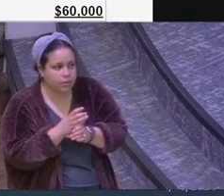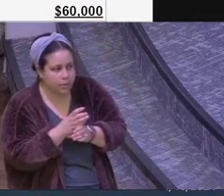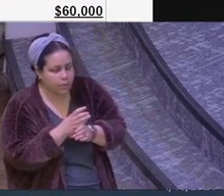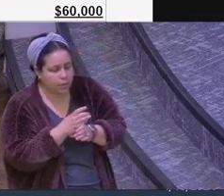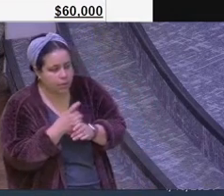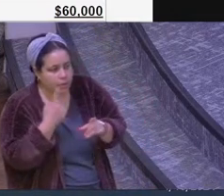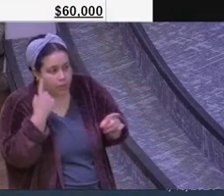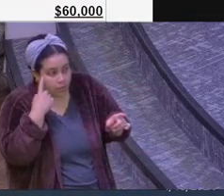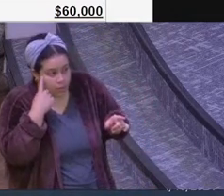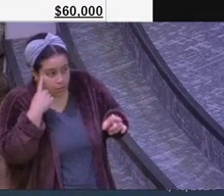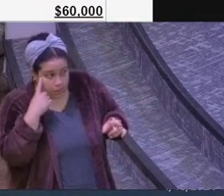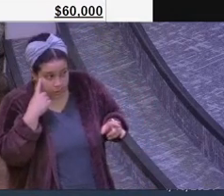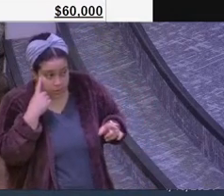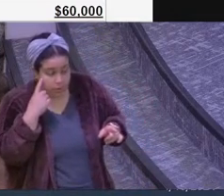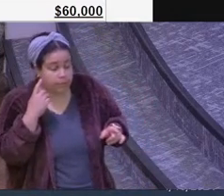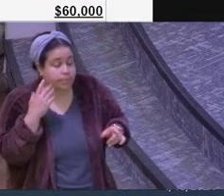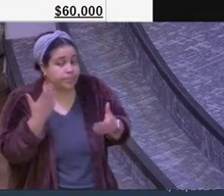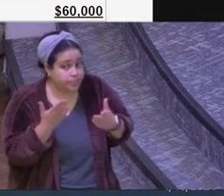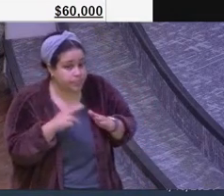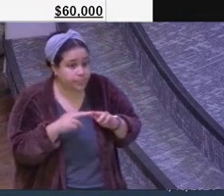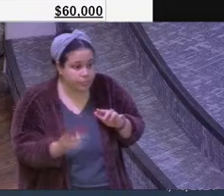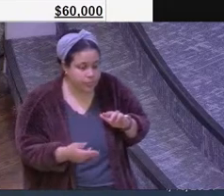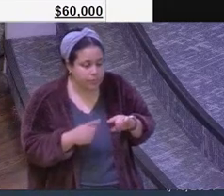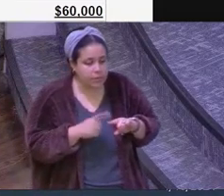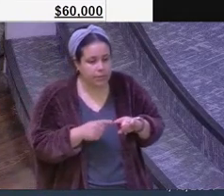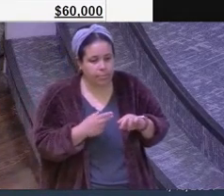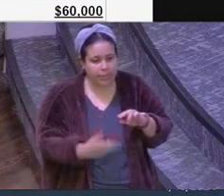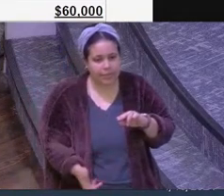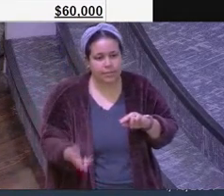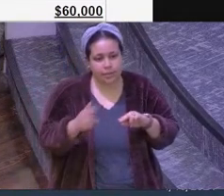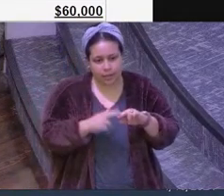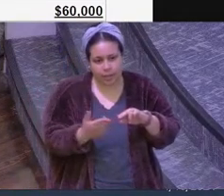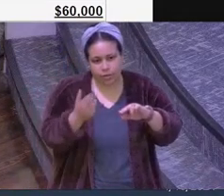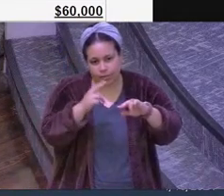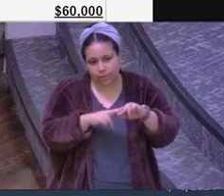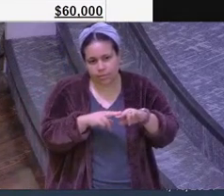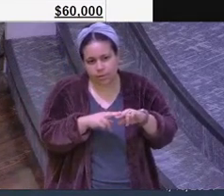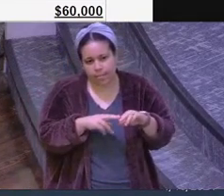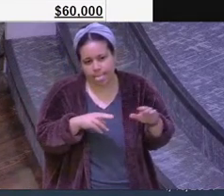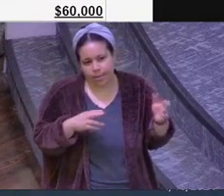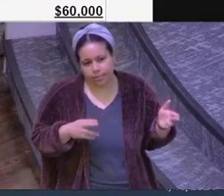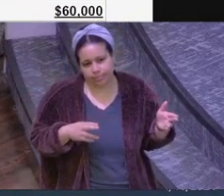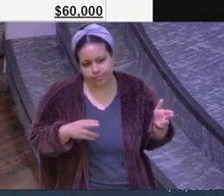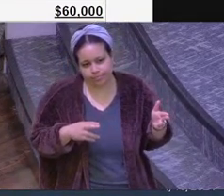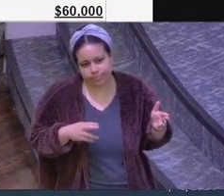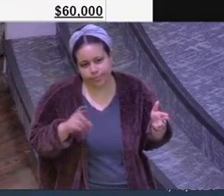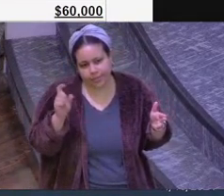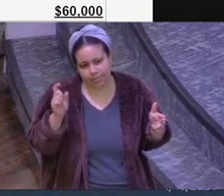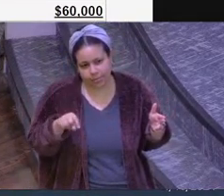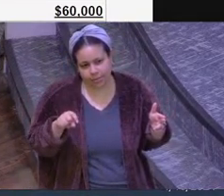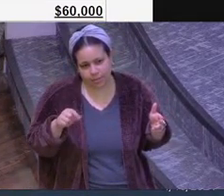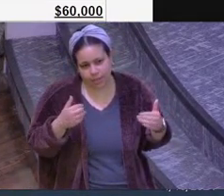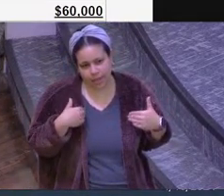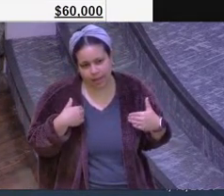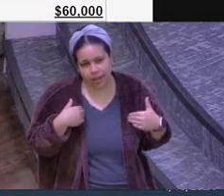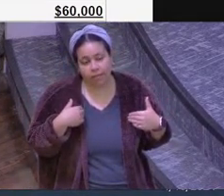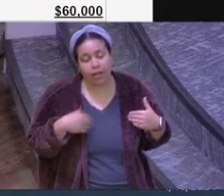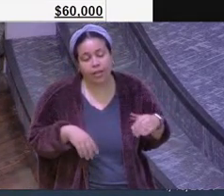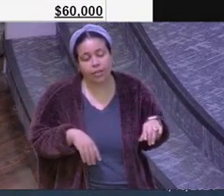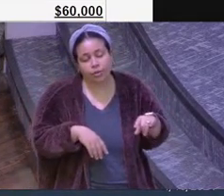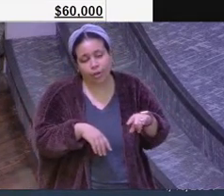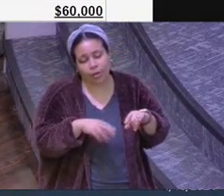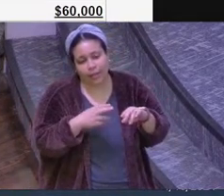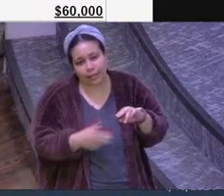eventually decrease at some point. It continues to increase each year. So hey, I know when the state came out with that, there was supposed to be this curve where it increased